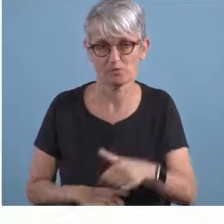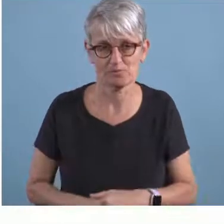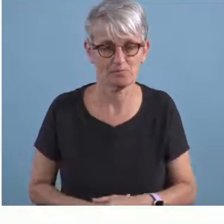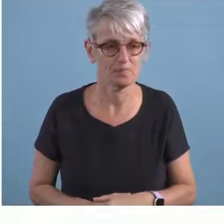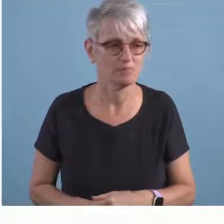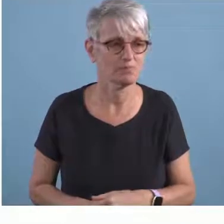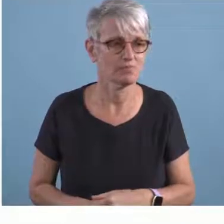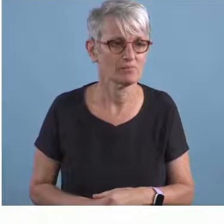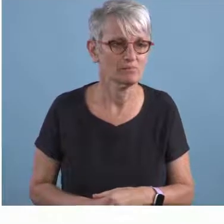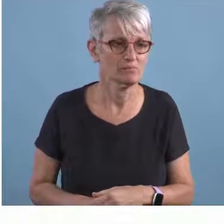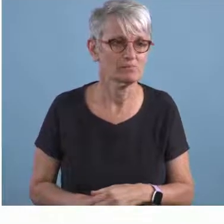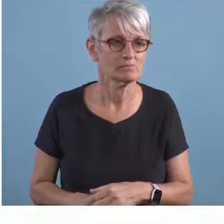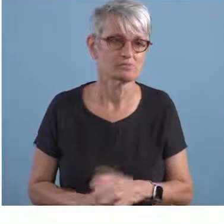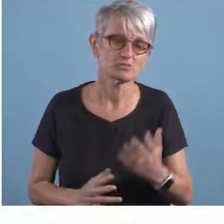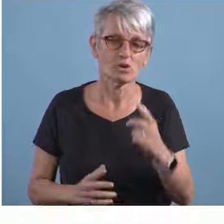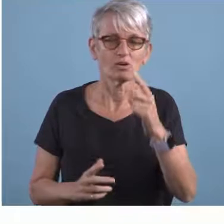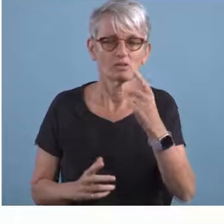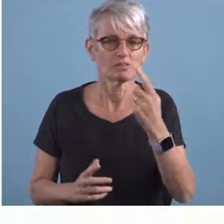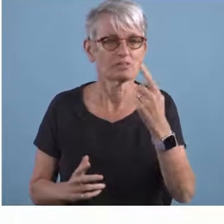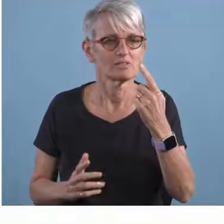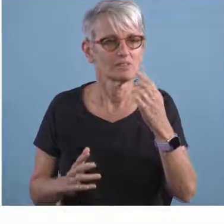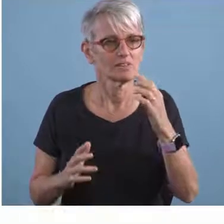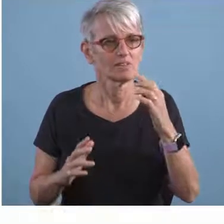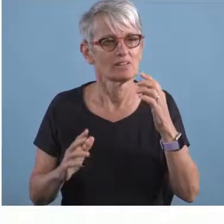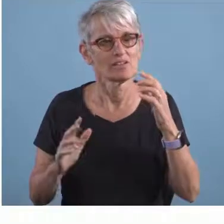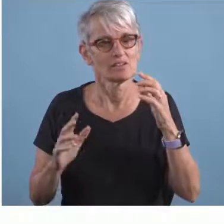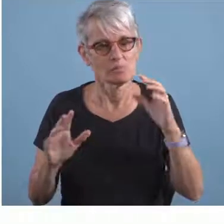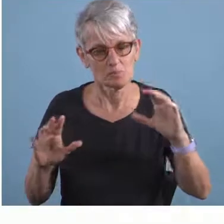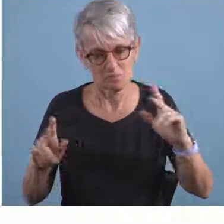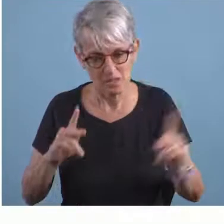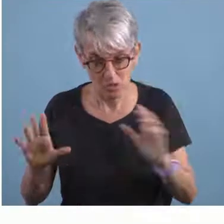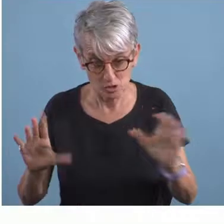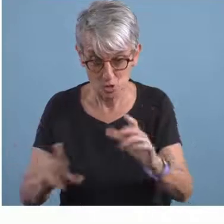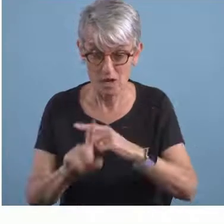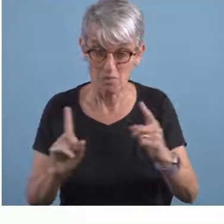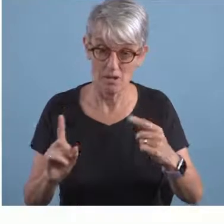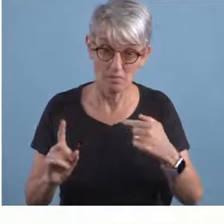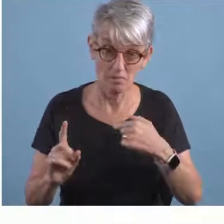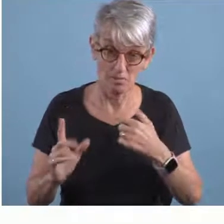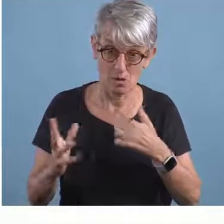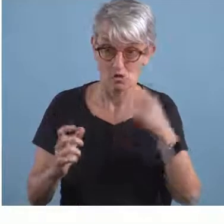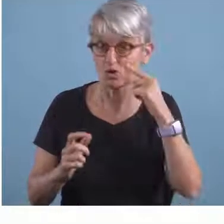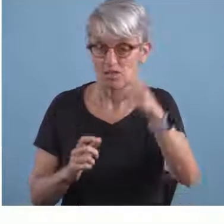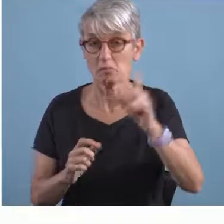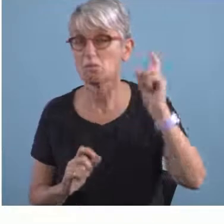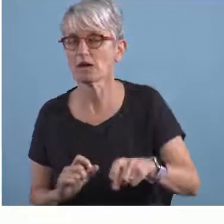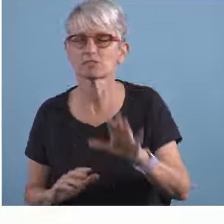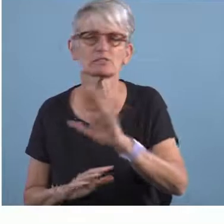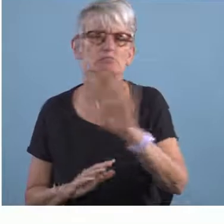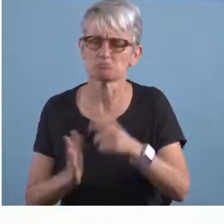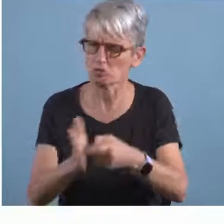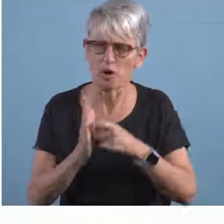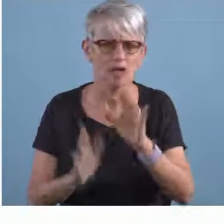So something that people are doing, but not necessarily something I want you to think is